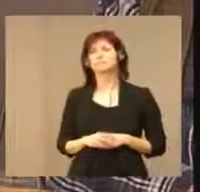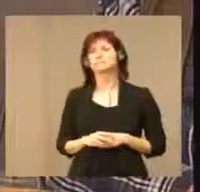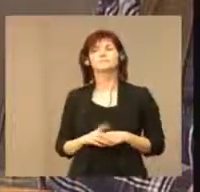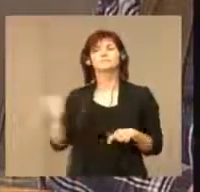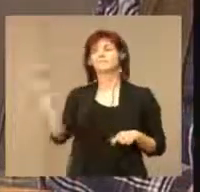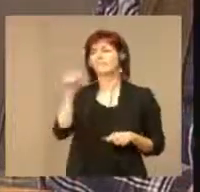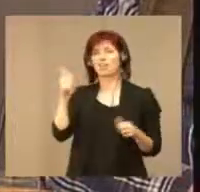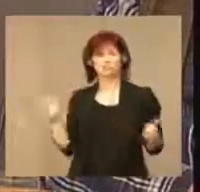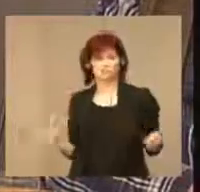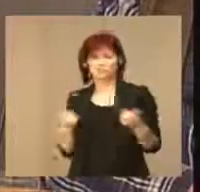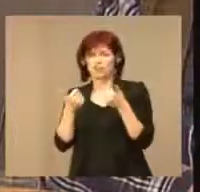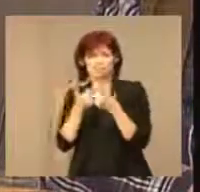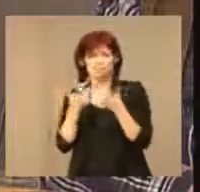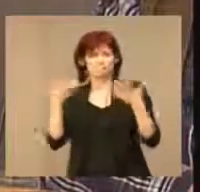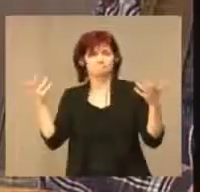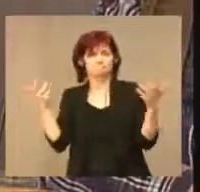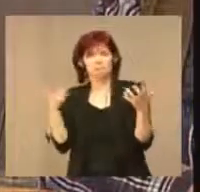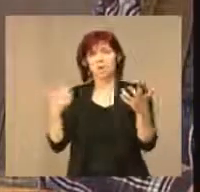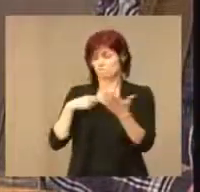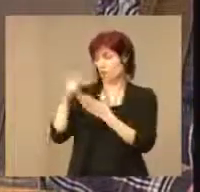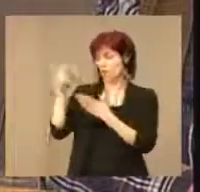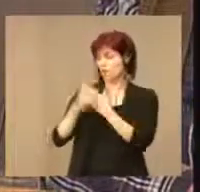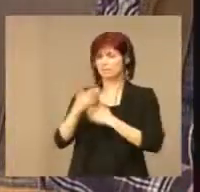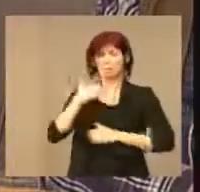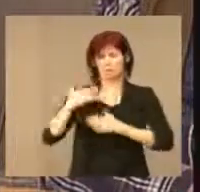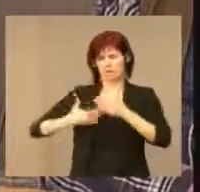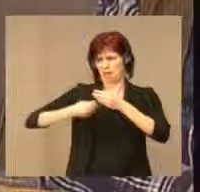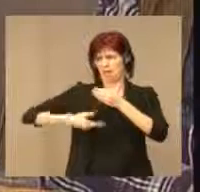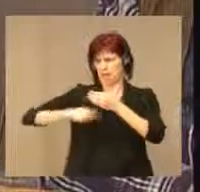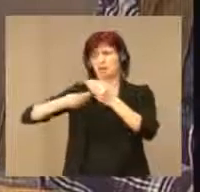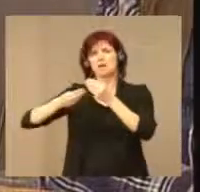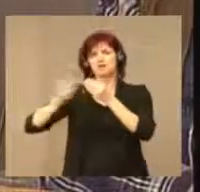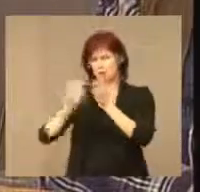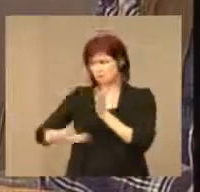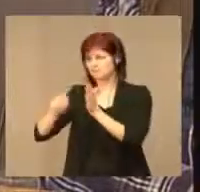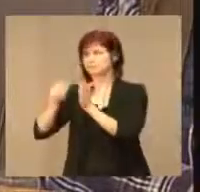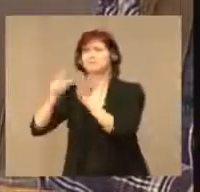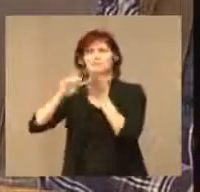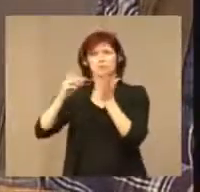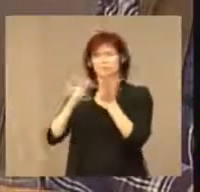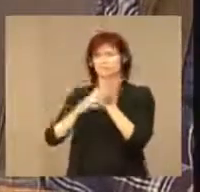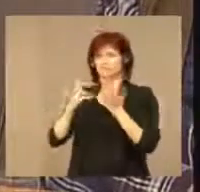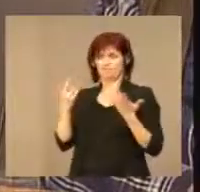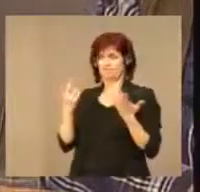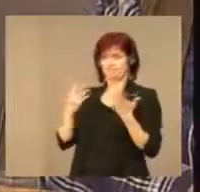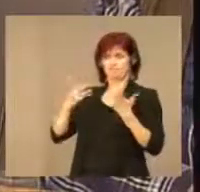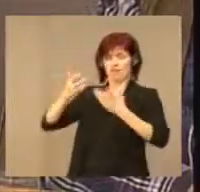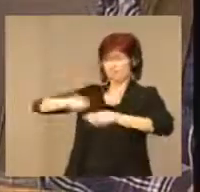add new programs on a regular basis, so we add to that noise, we add to that